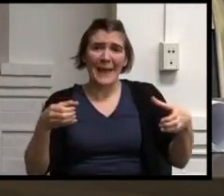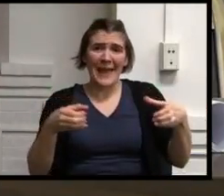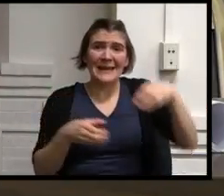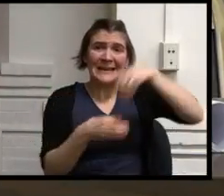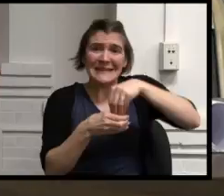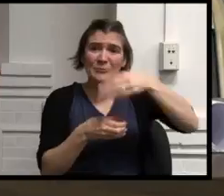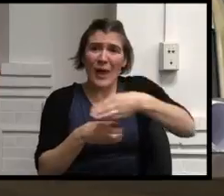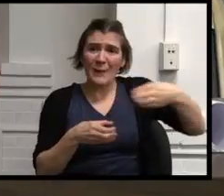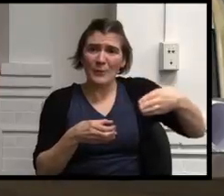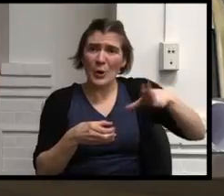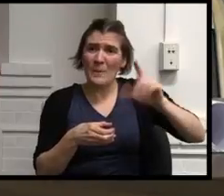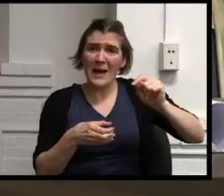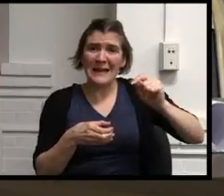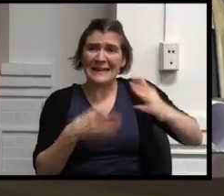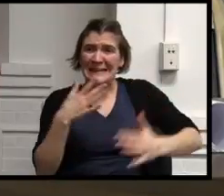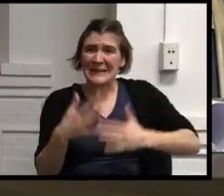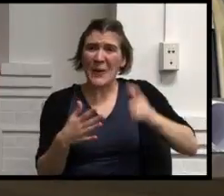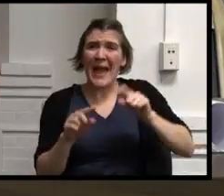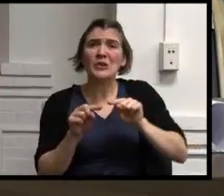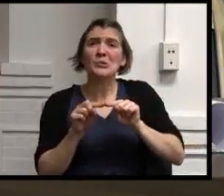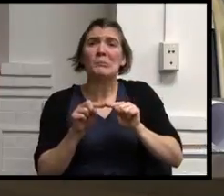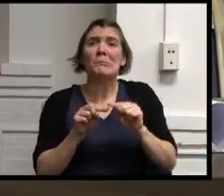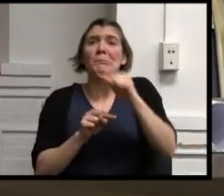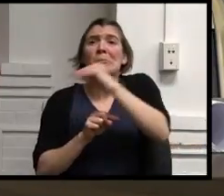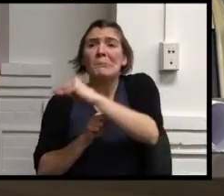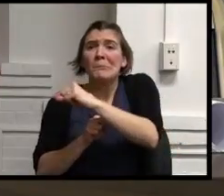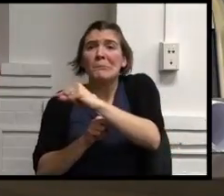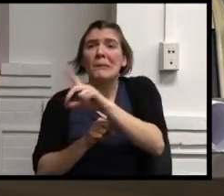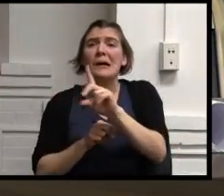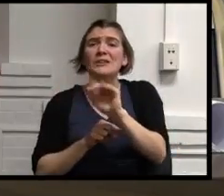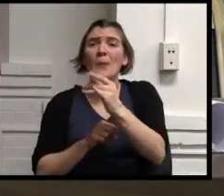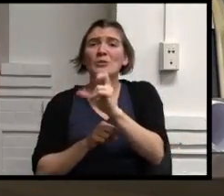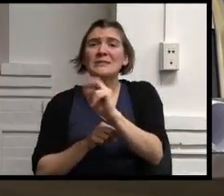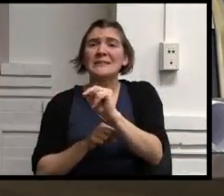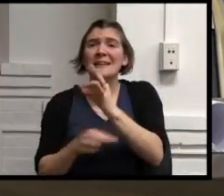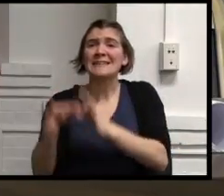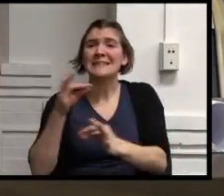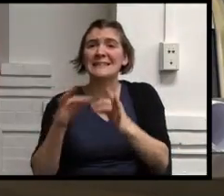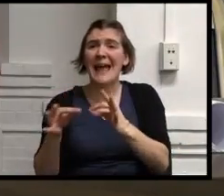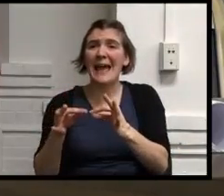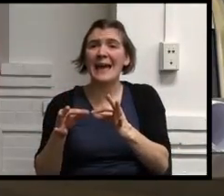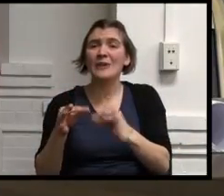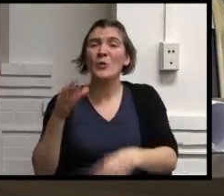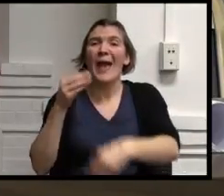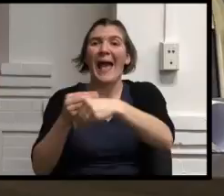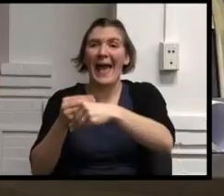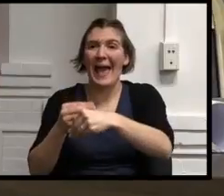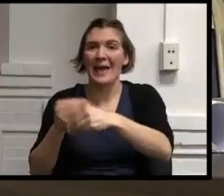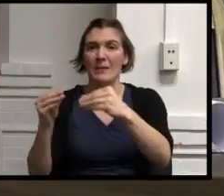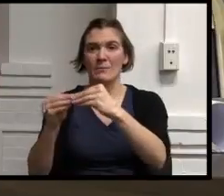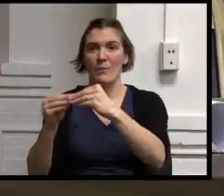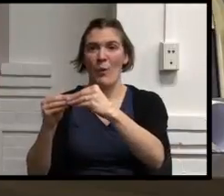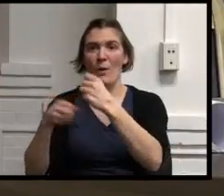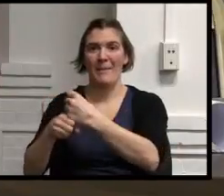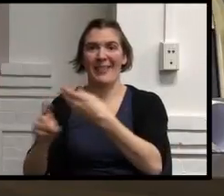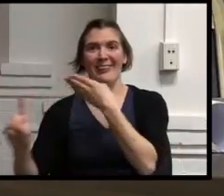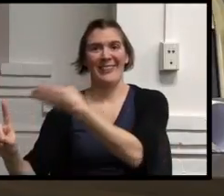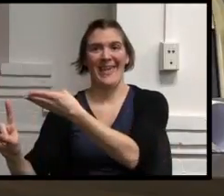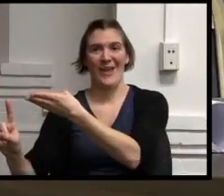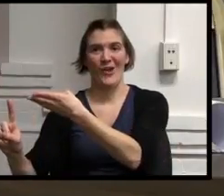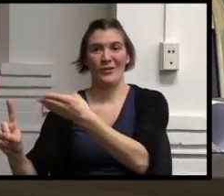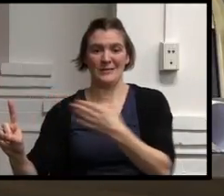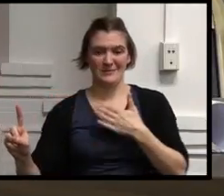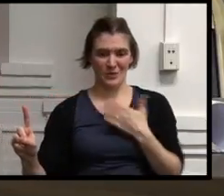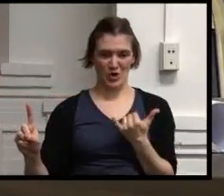within Brattleboro, but ended up needing to go just across the border into Dummerston for the facility addition. But